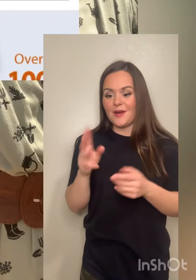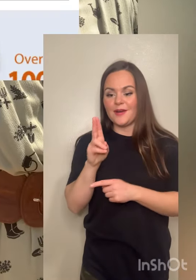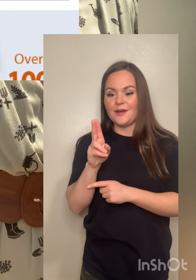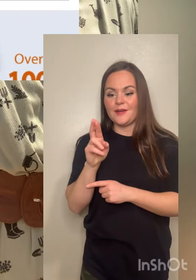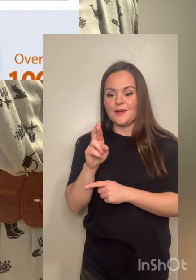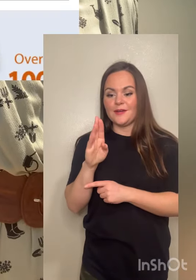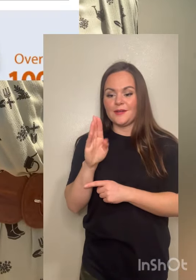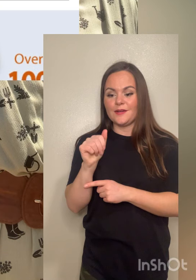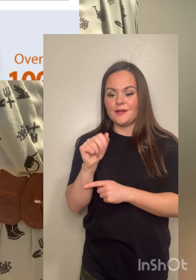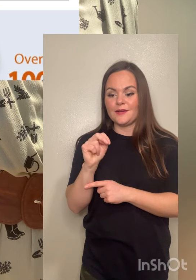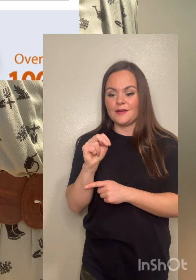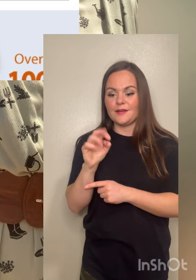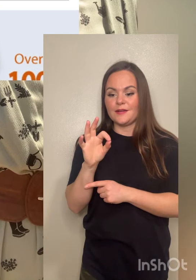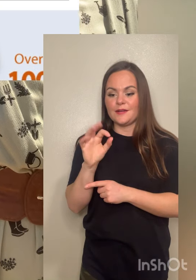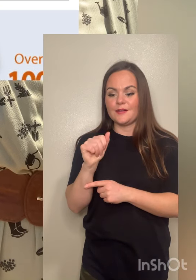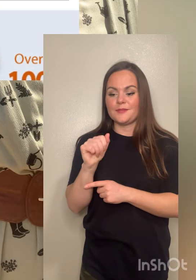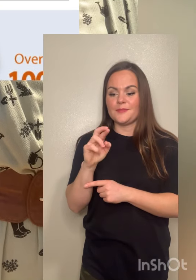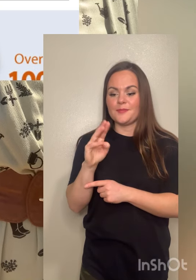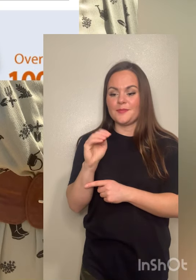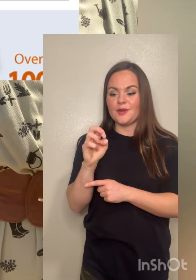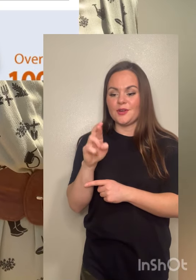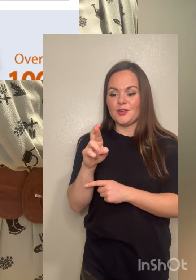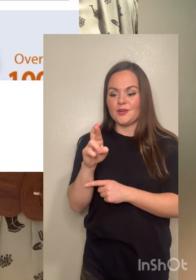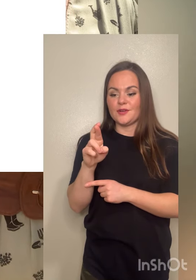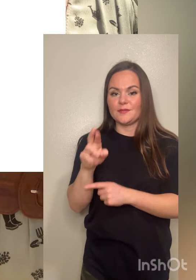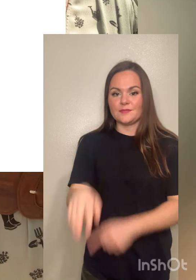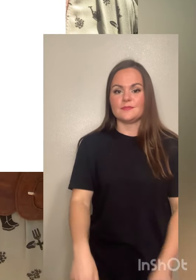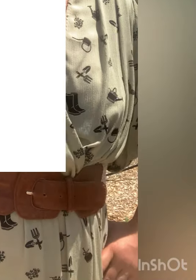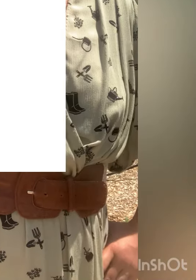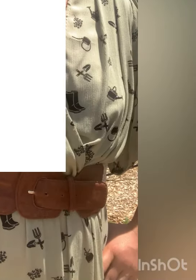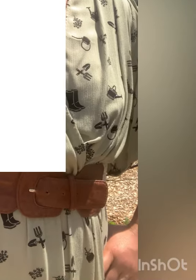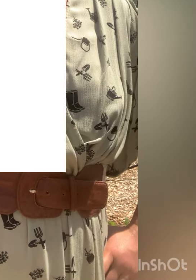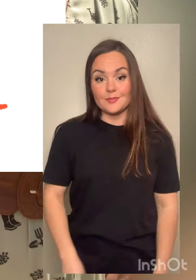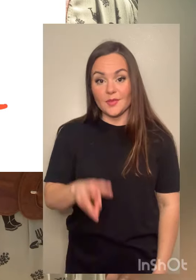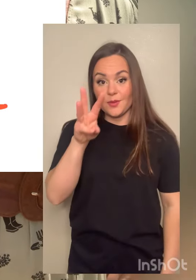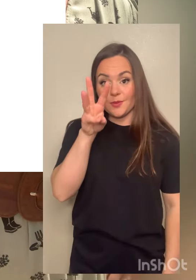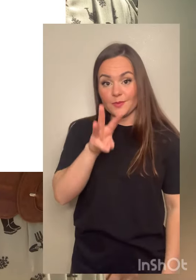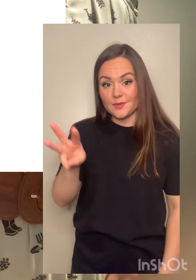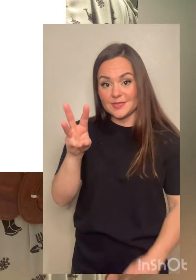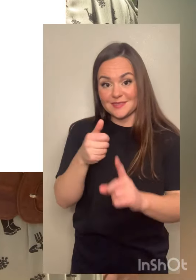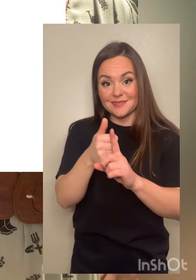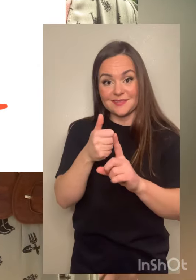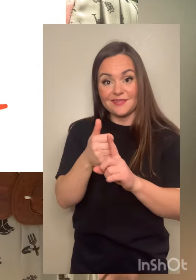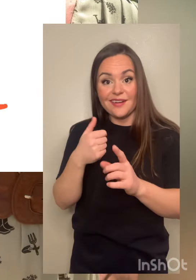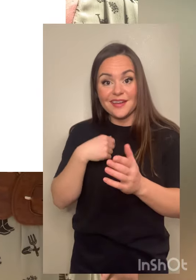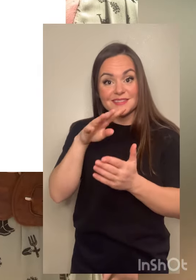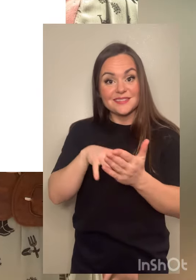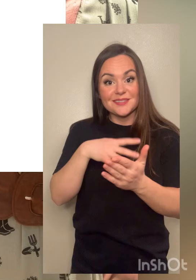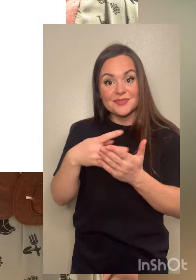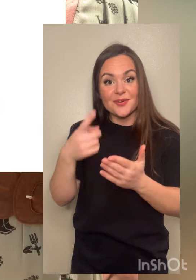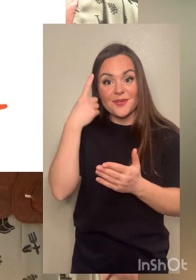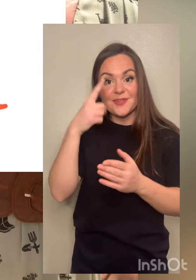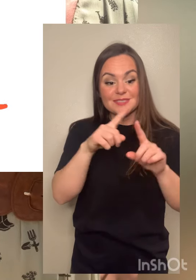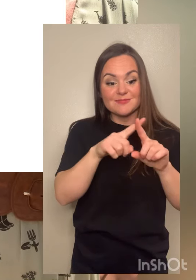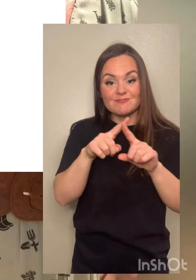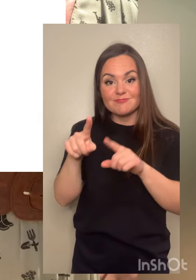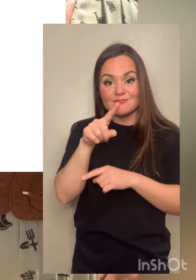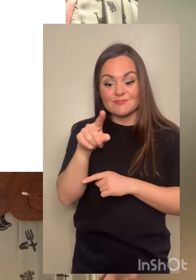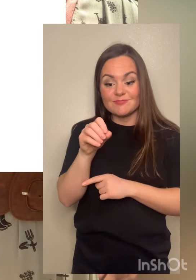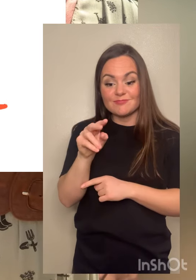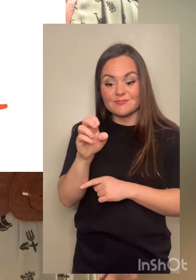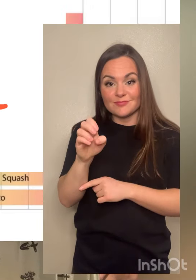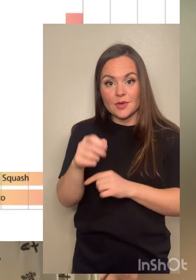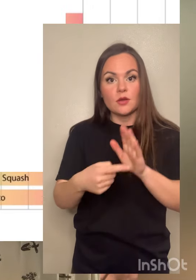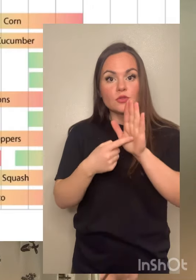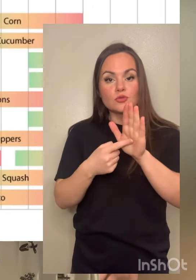called Urban Farmer. It's a website where you can look up a calendar, kind of like a schedule, that shows